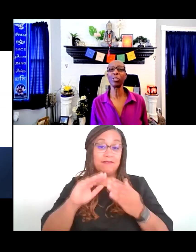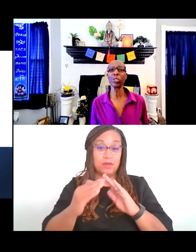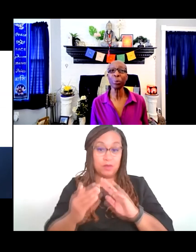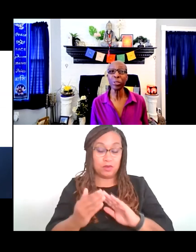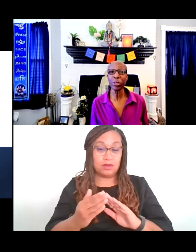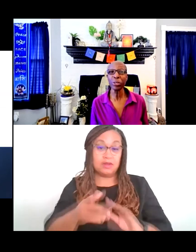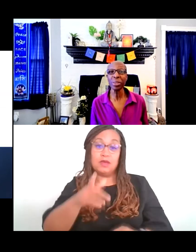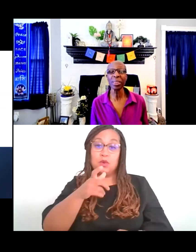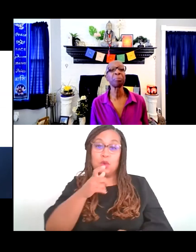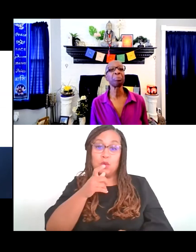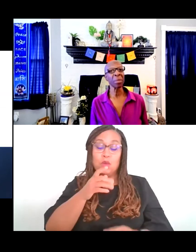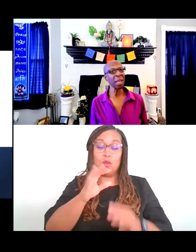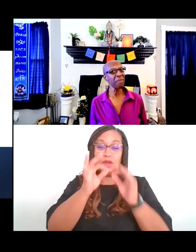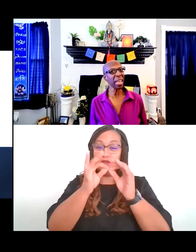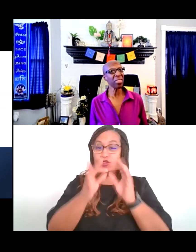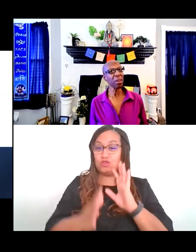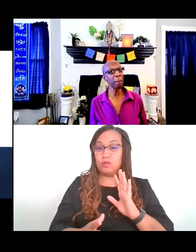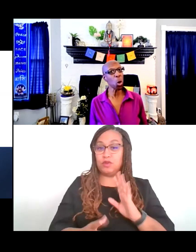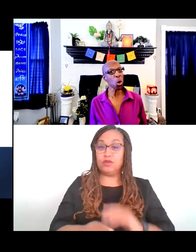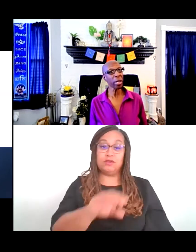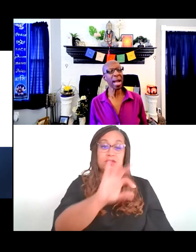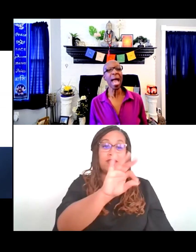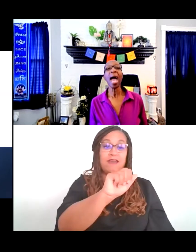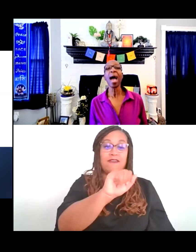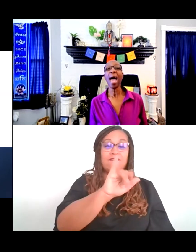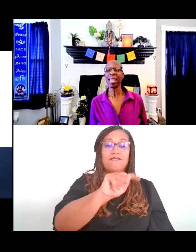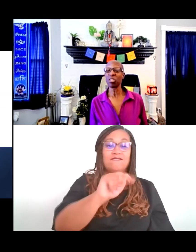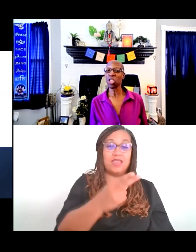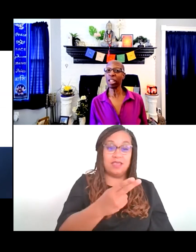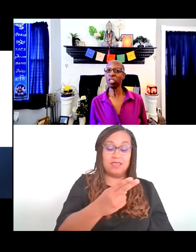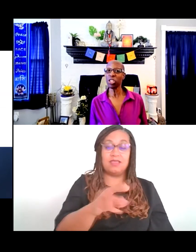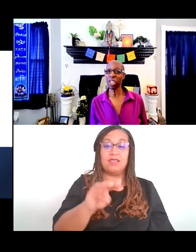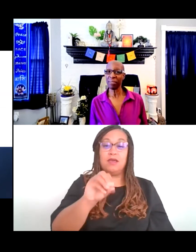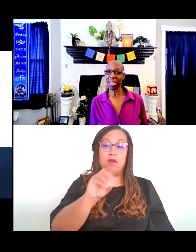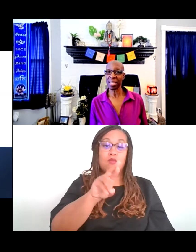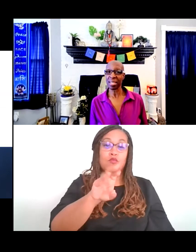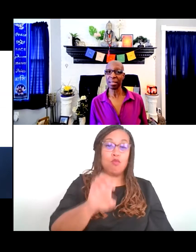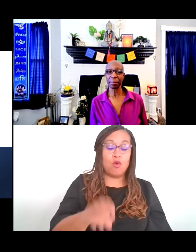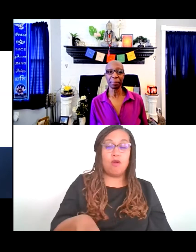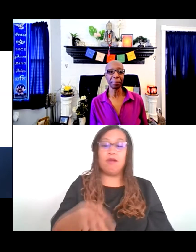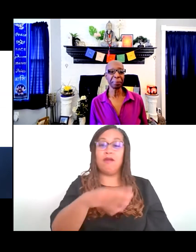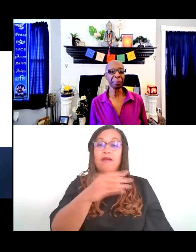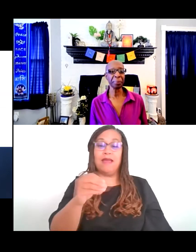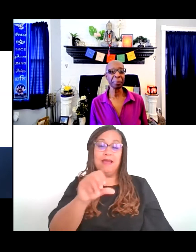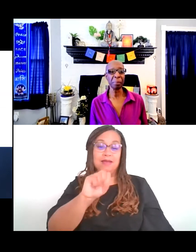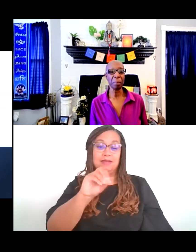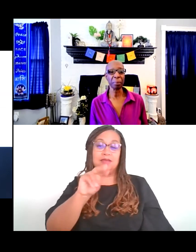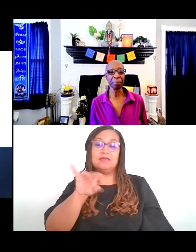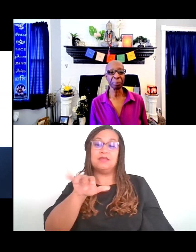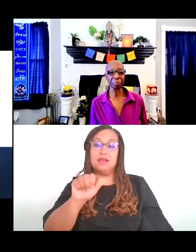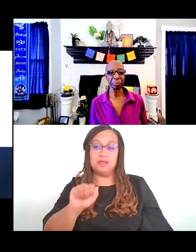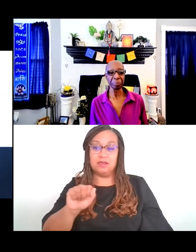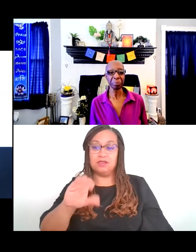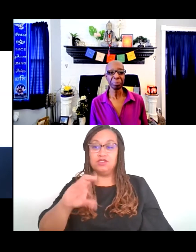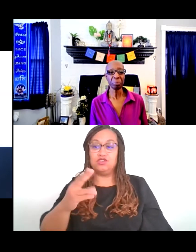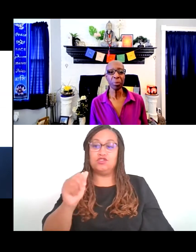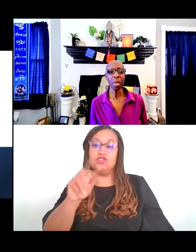language interpreters, Faith Moore and Sonya Chavis.